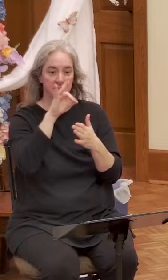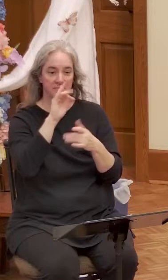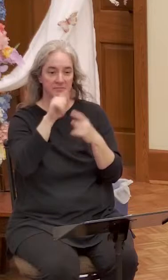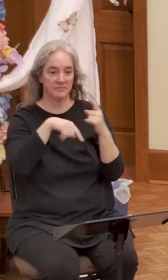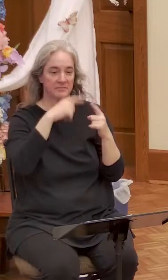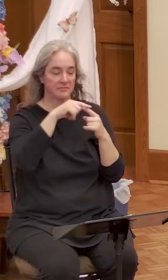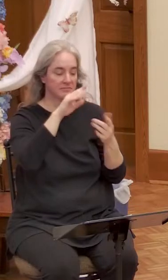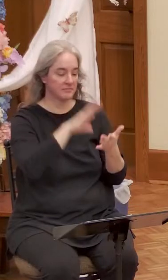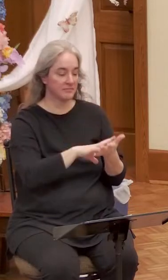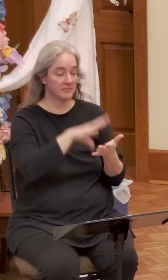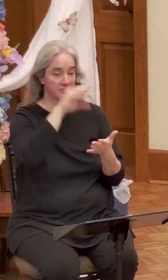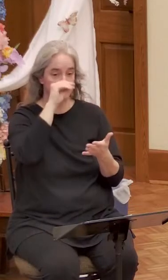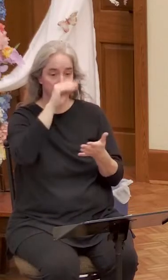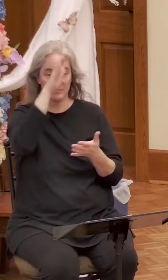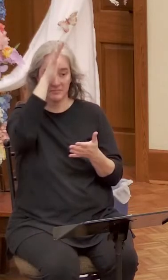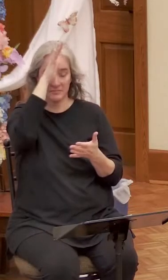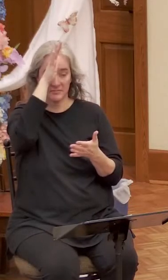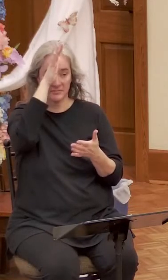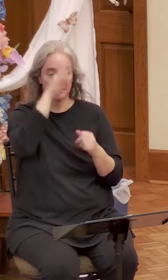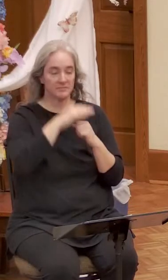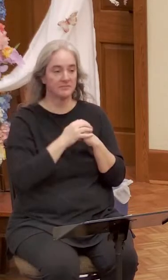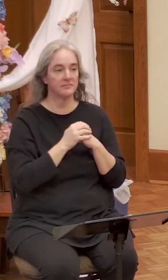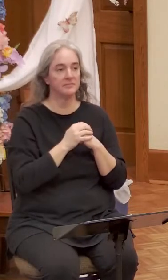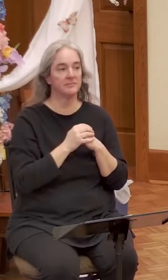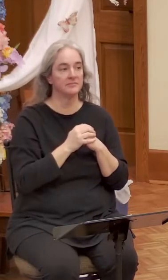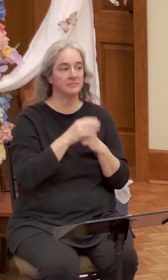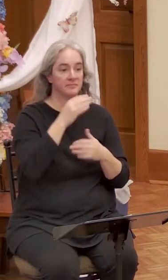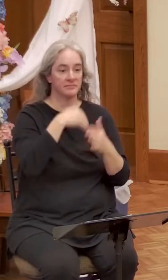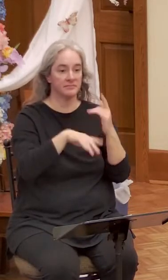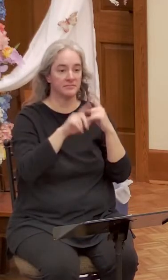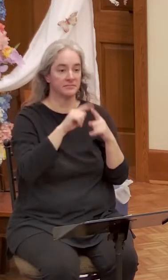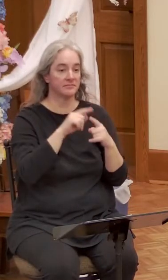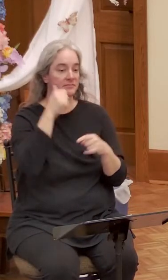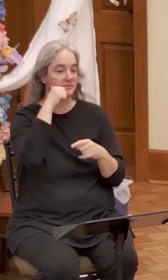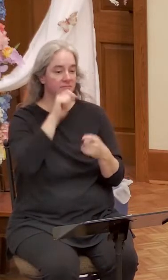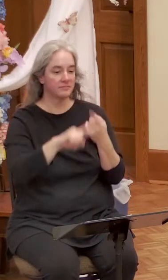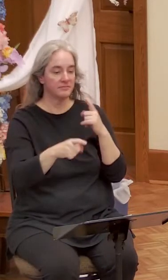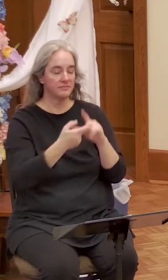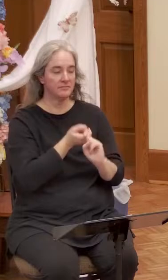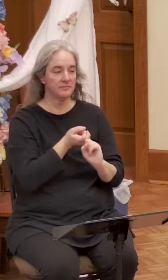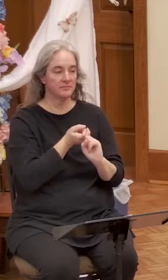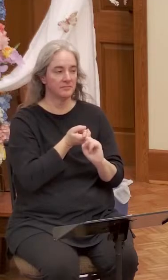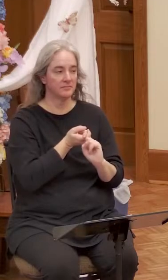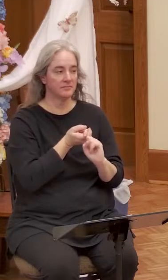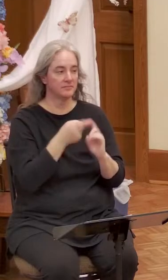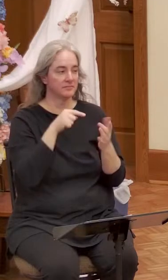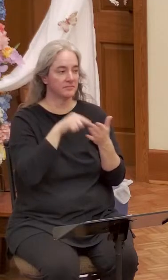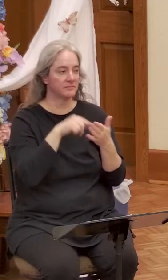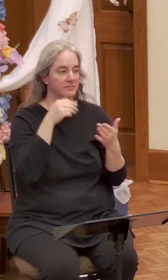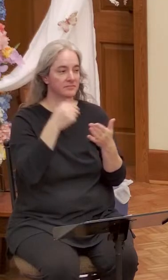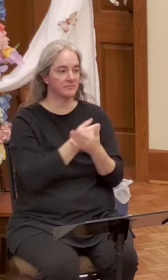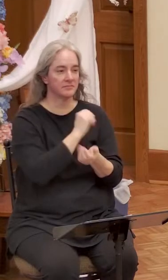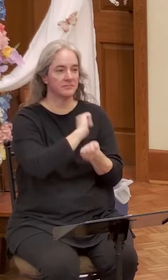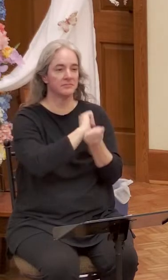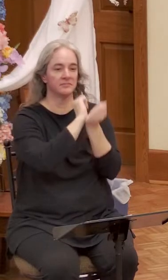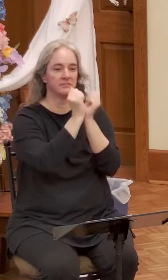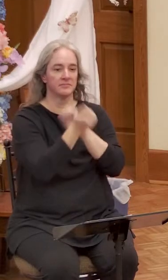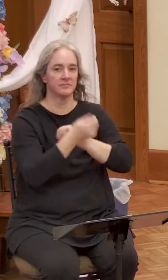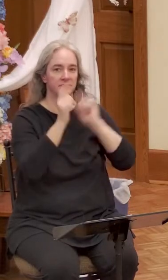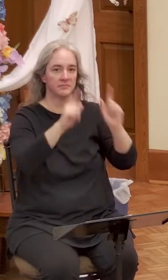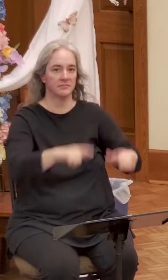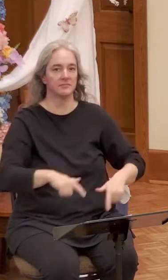the father of a little girl born to a previous girlfriend, this news changed his